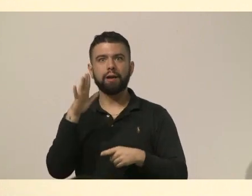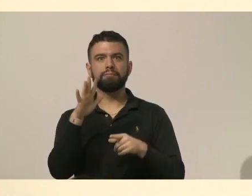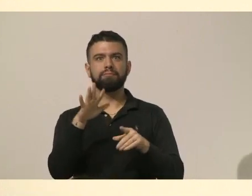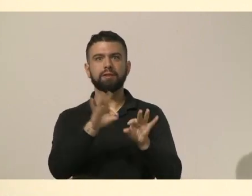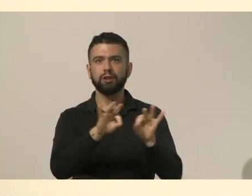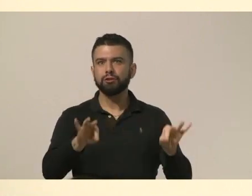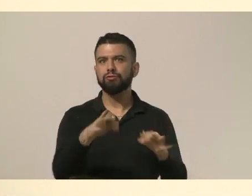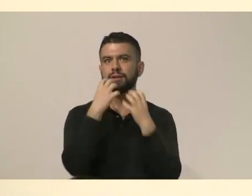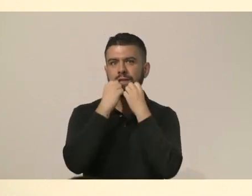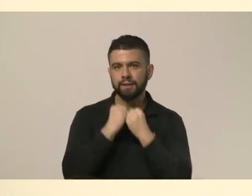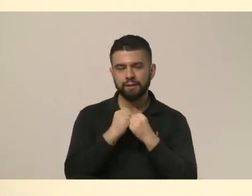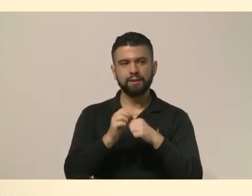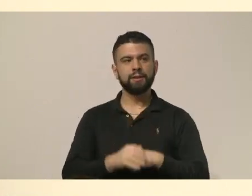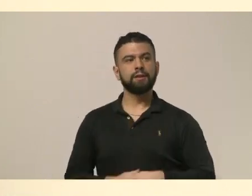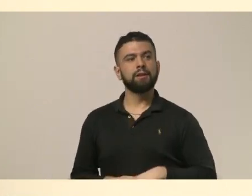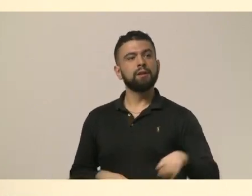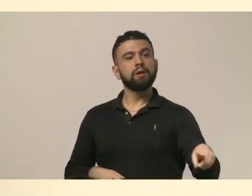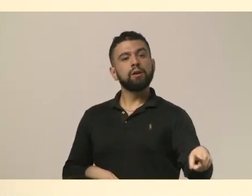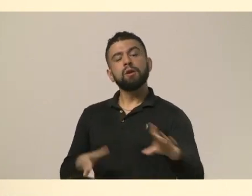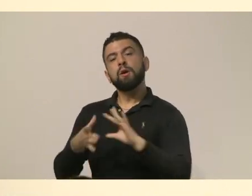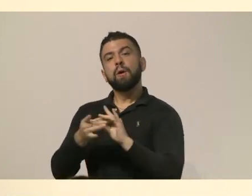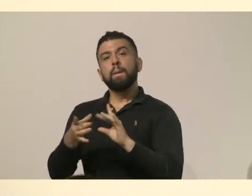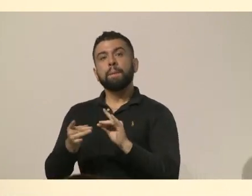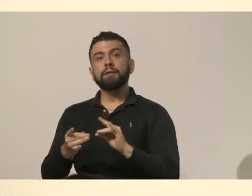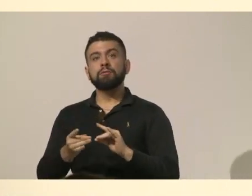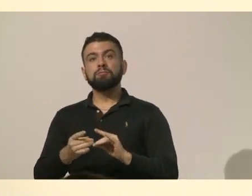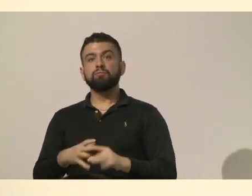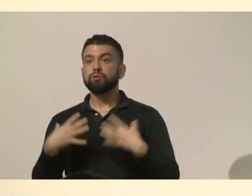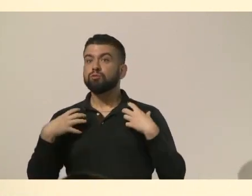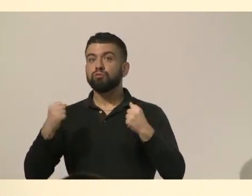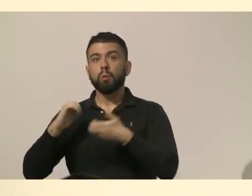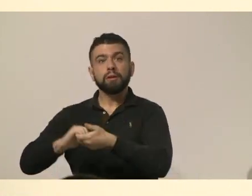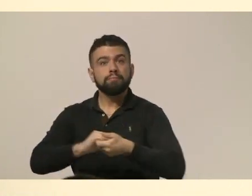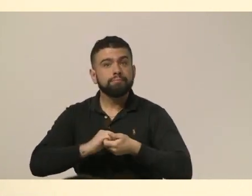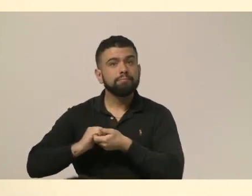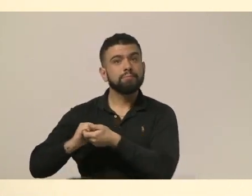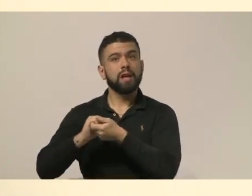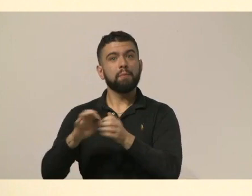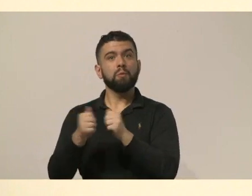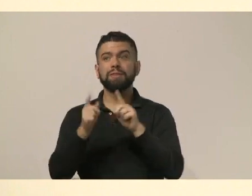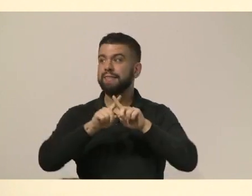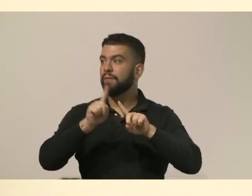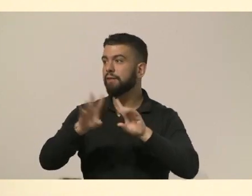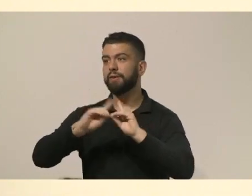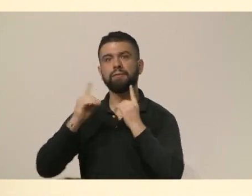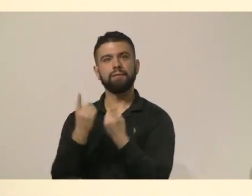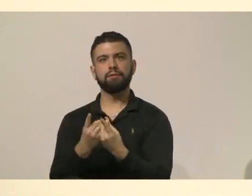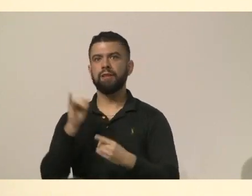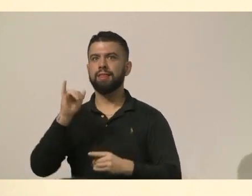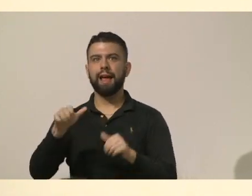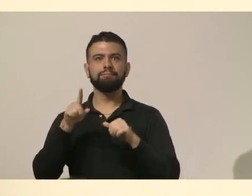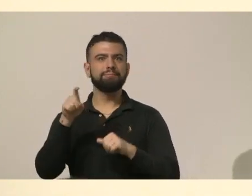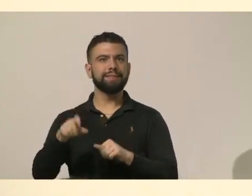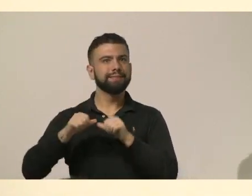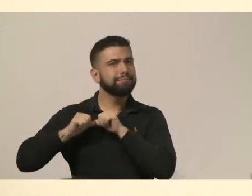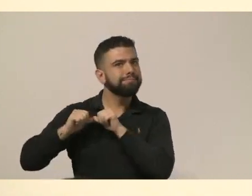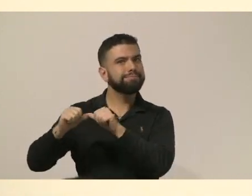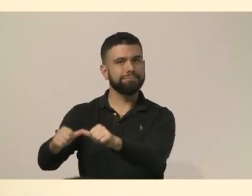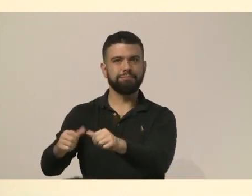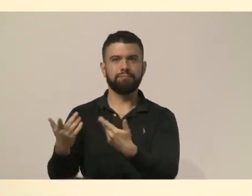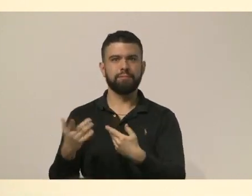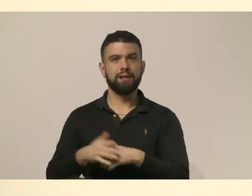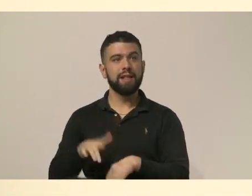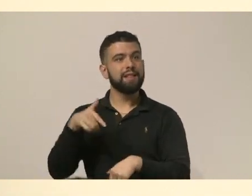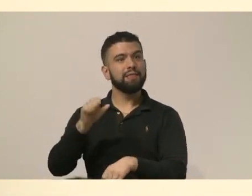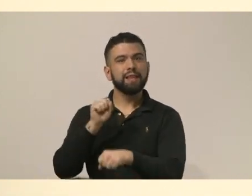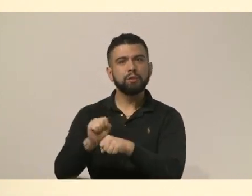Provost Gazzagro-Rosato has also mentioned kind of strong collaborations between our divisions. This is going to have to be a constant, you know, moving forward. The work is